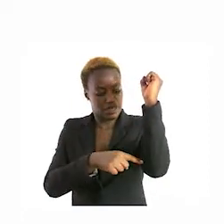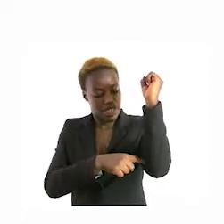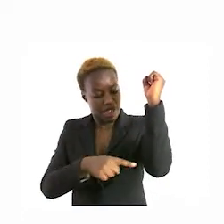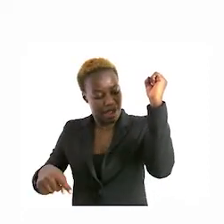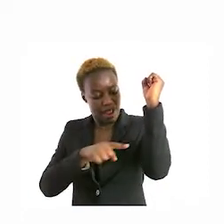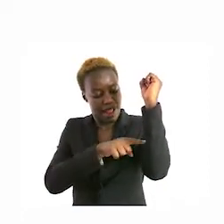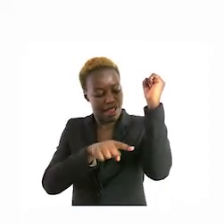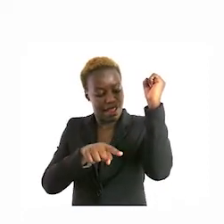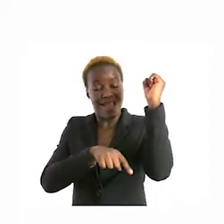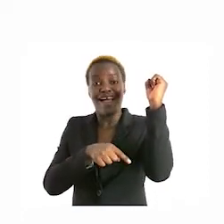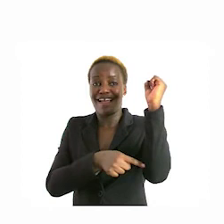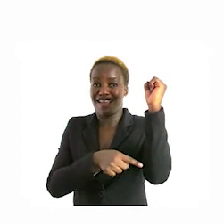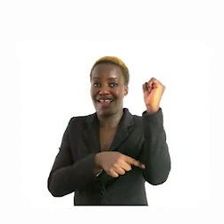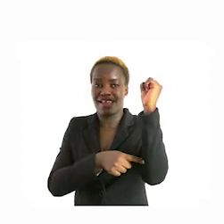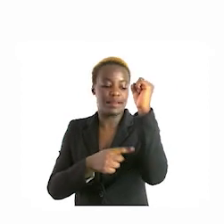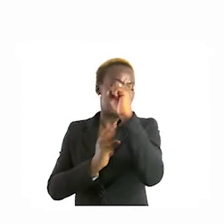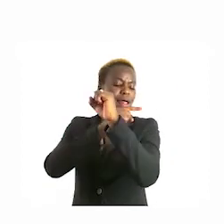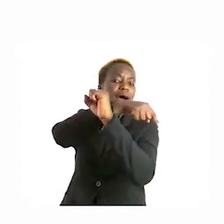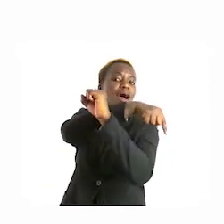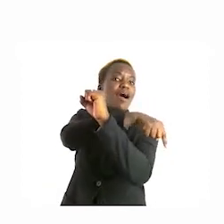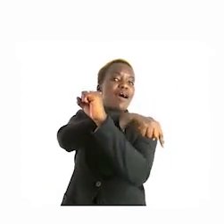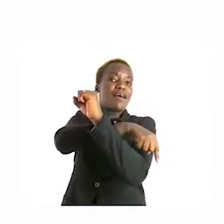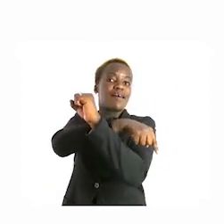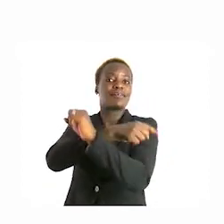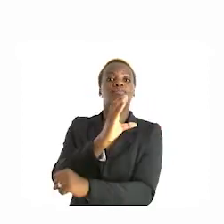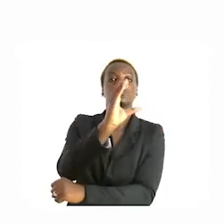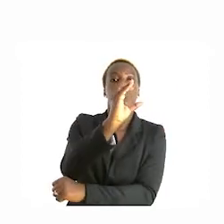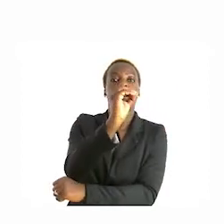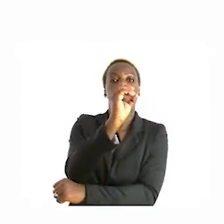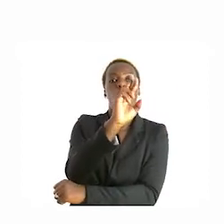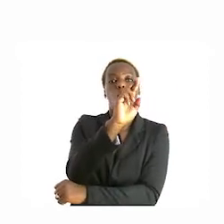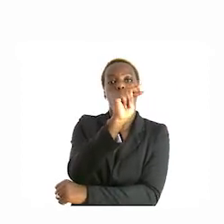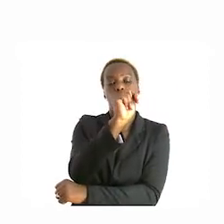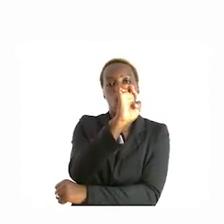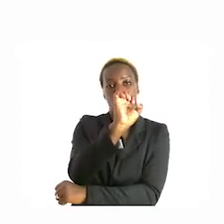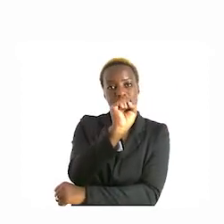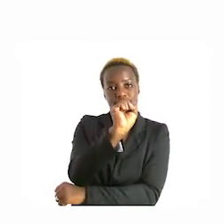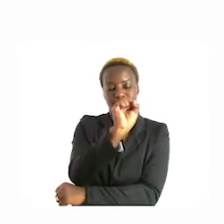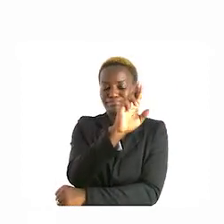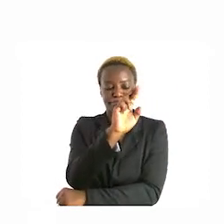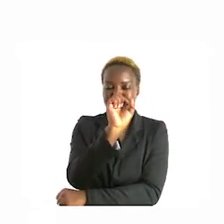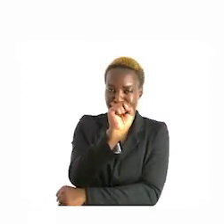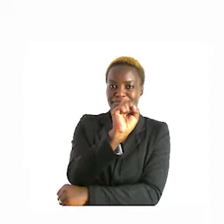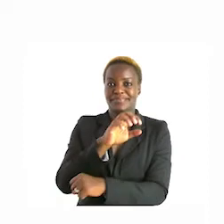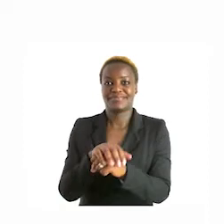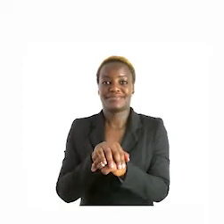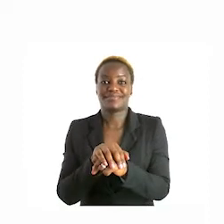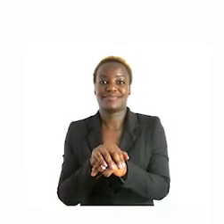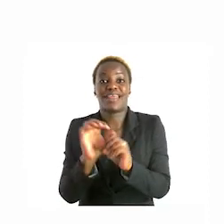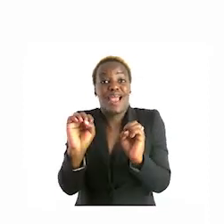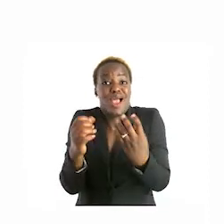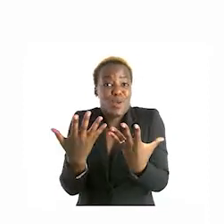the corners inside. The opening space there are called the angles. So how many angles does a pentagon have? We